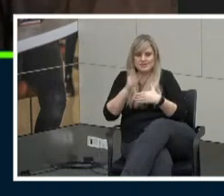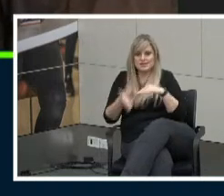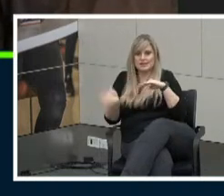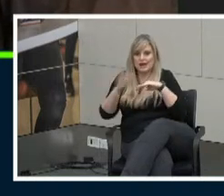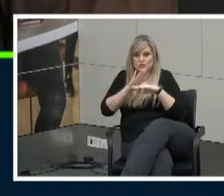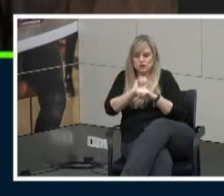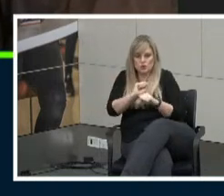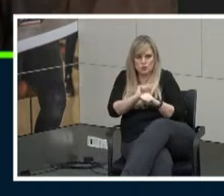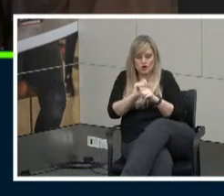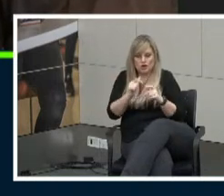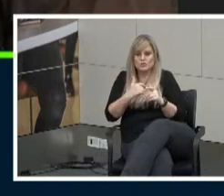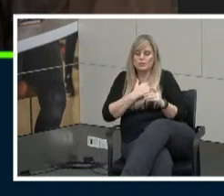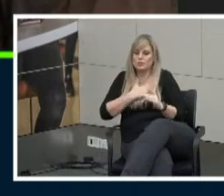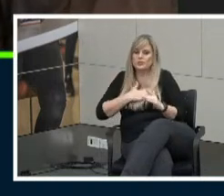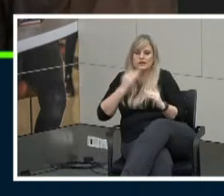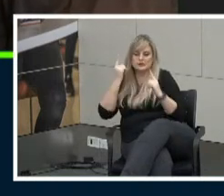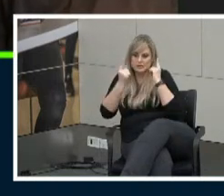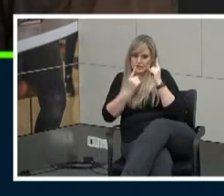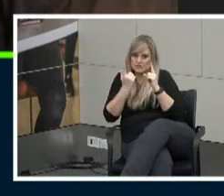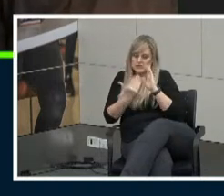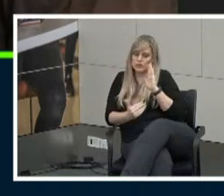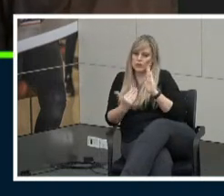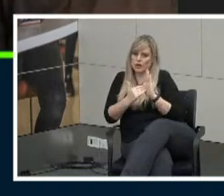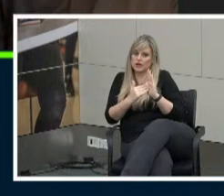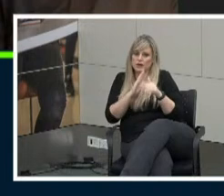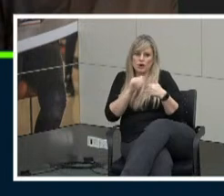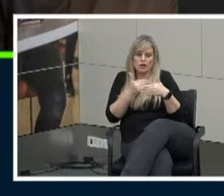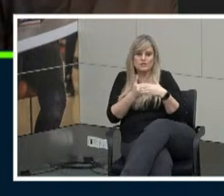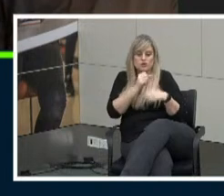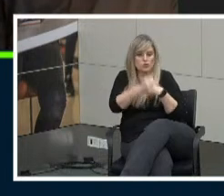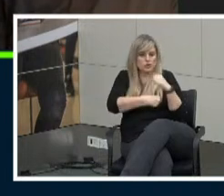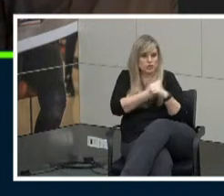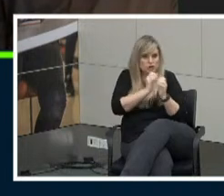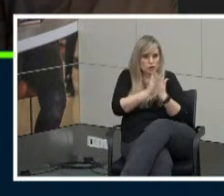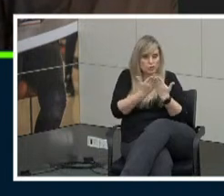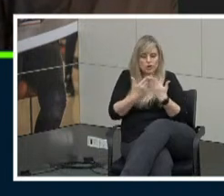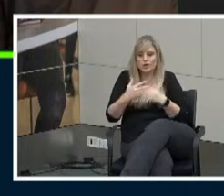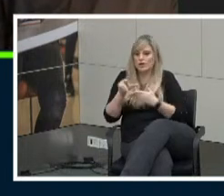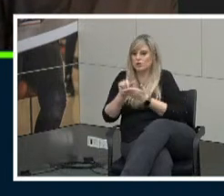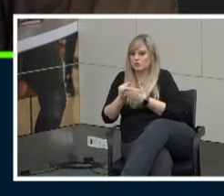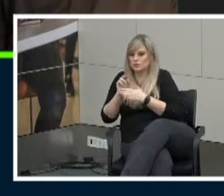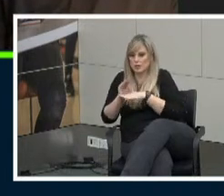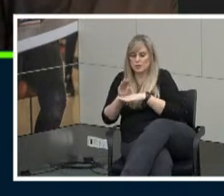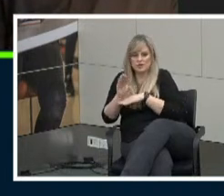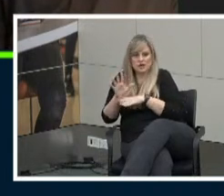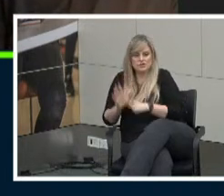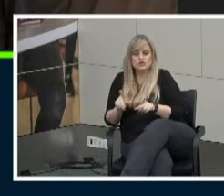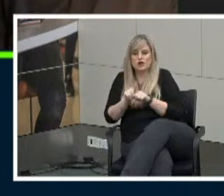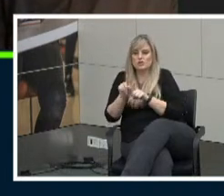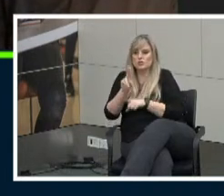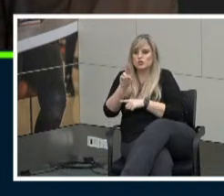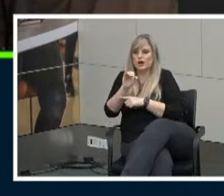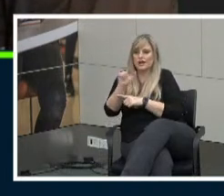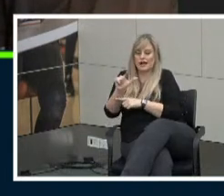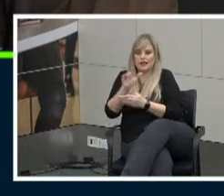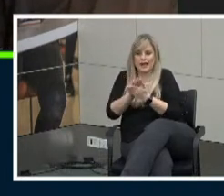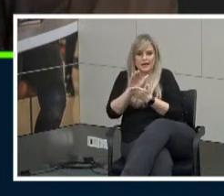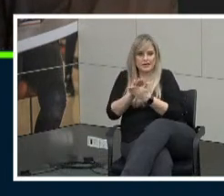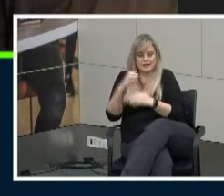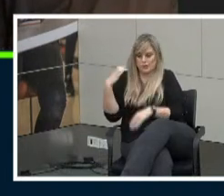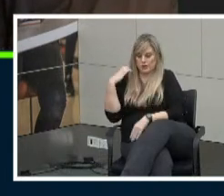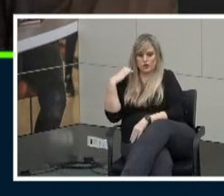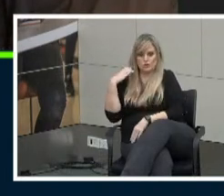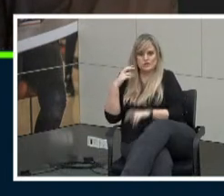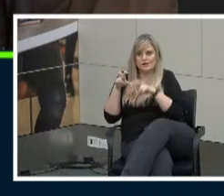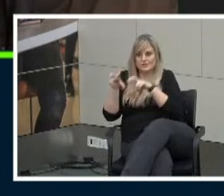reconsider the cuts you are making to stiens yearbook and newspaper advisers as well as UIL academic coaches put in as much time outside of